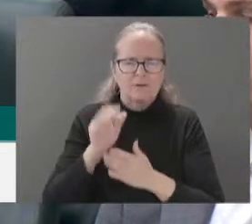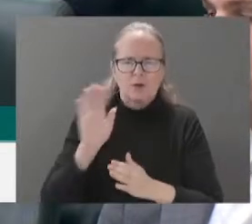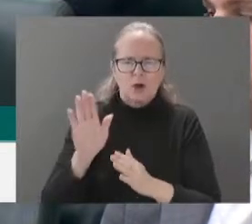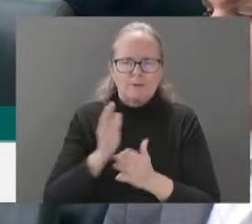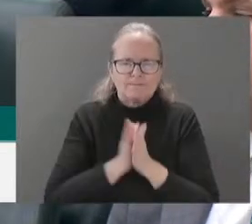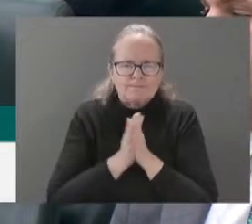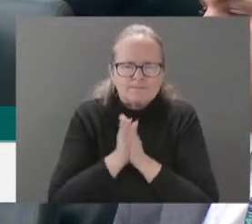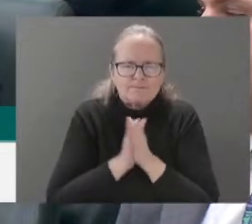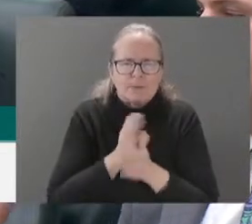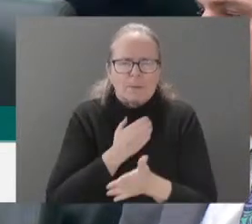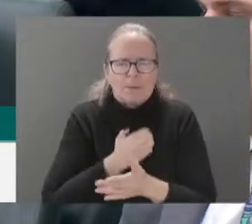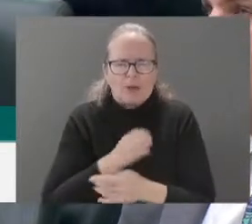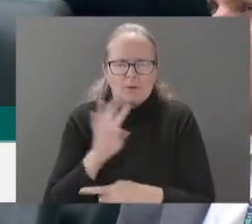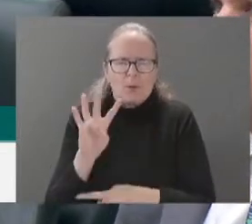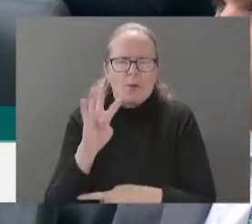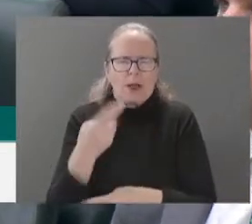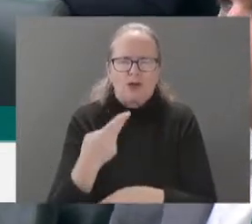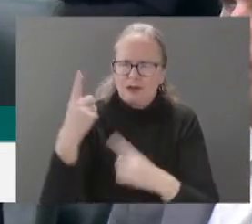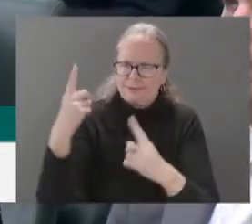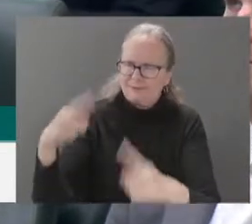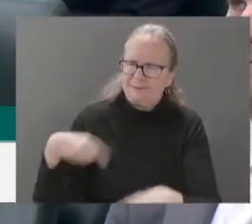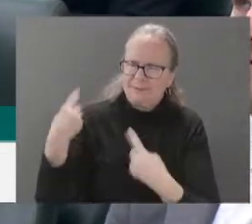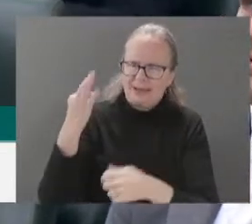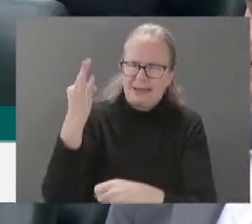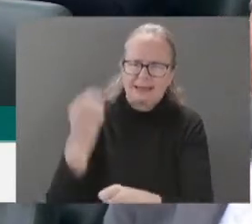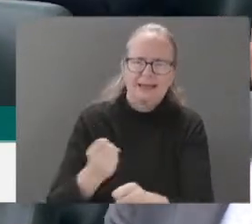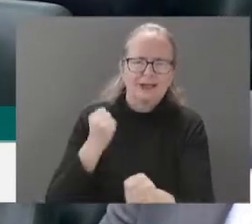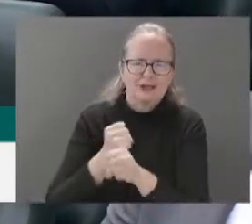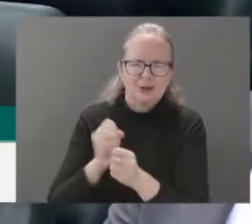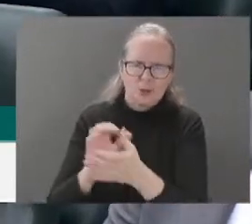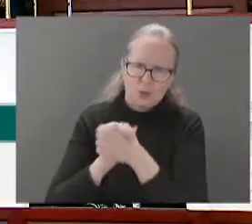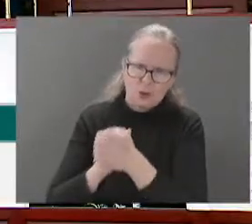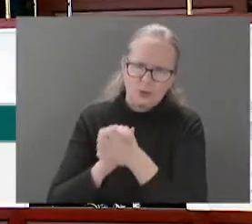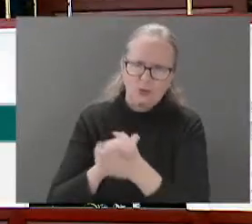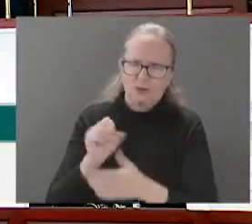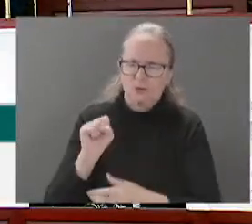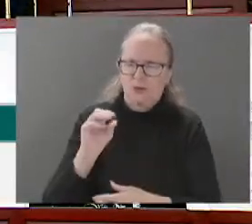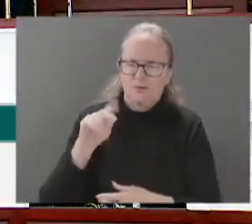congratulations Sophia please arise and receive the war welcome of the